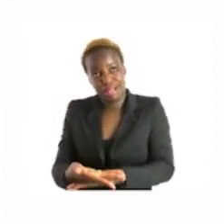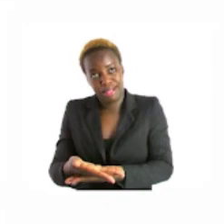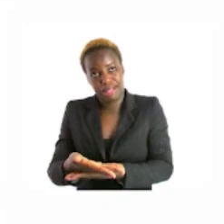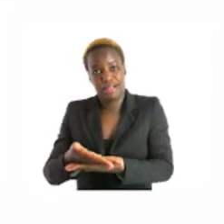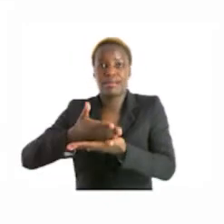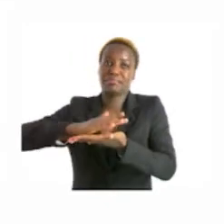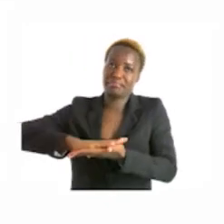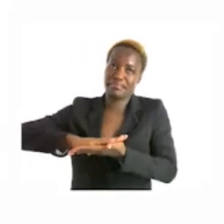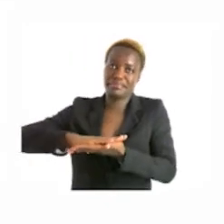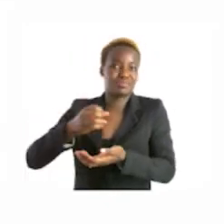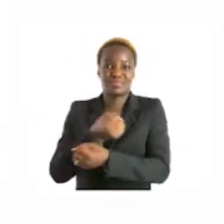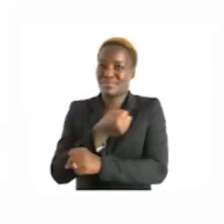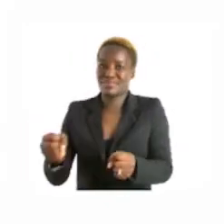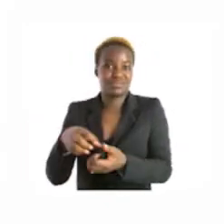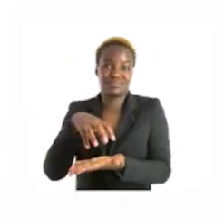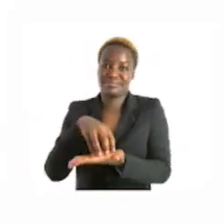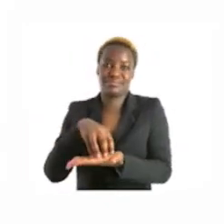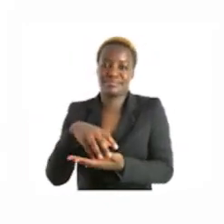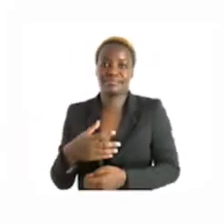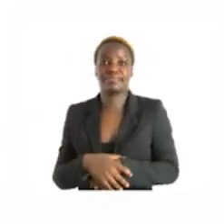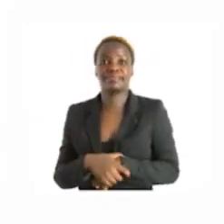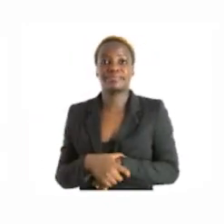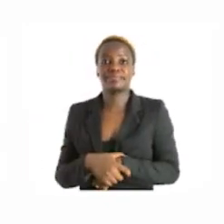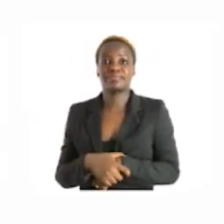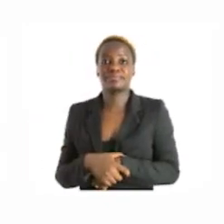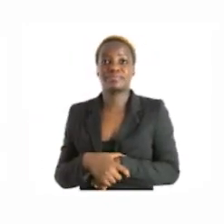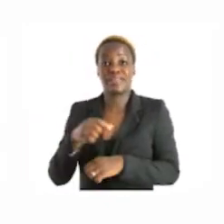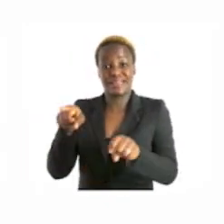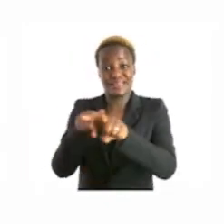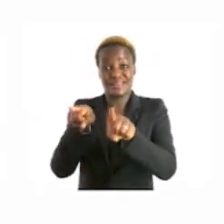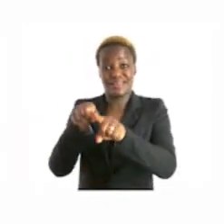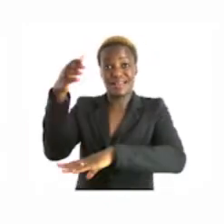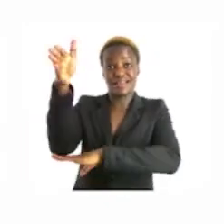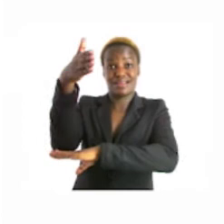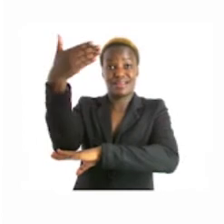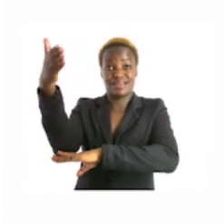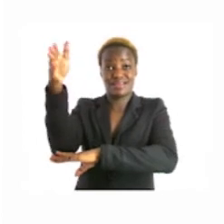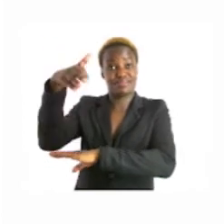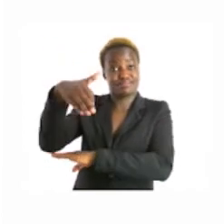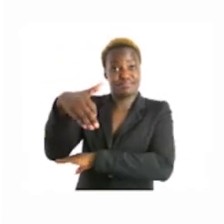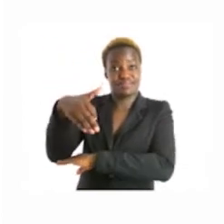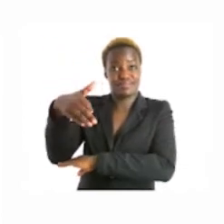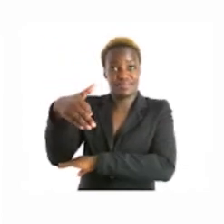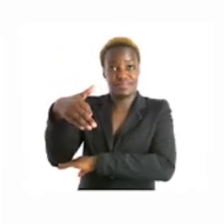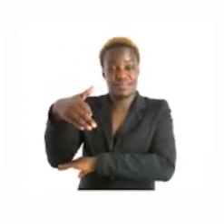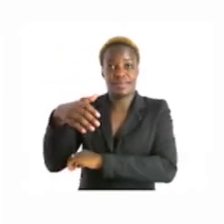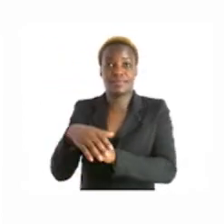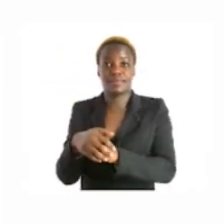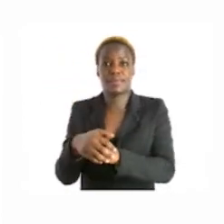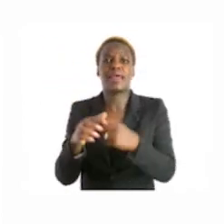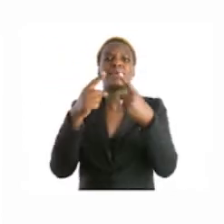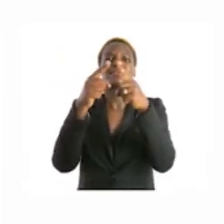side. Okay. Now, for example, if we have the Namibian flag there, we have different shapes, names